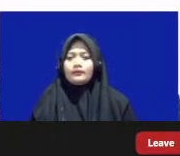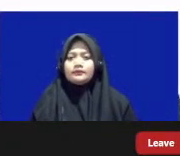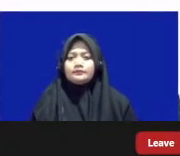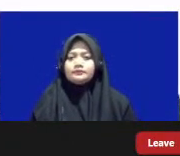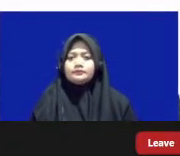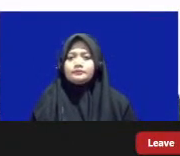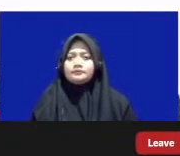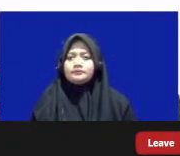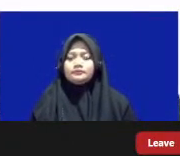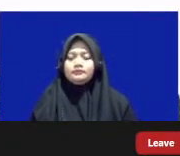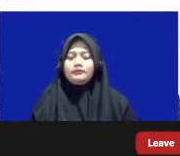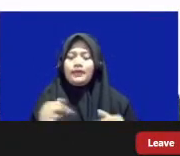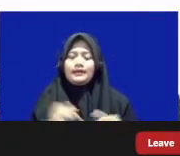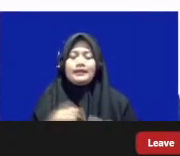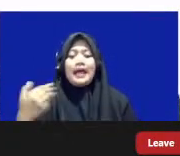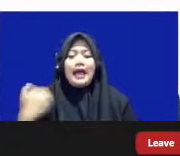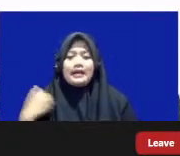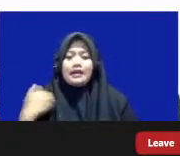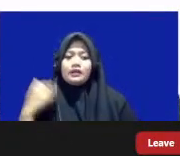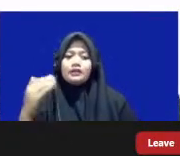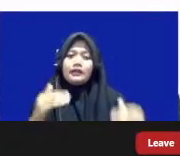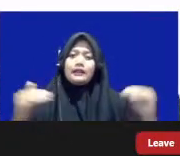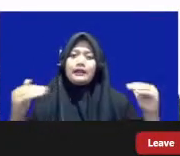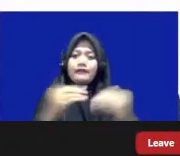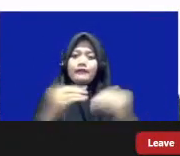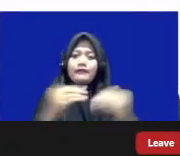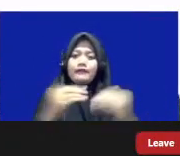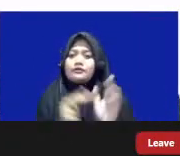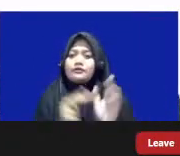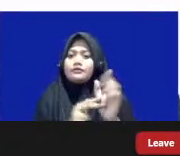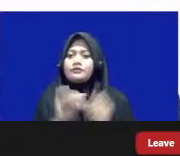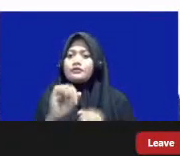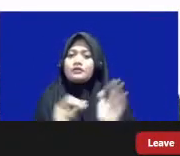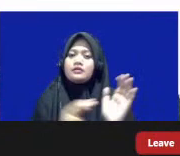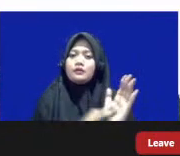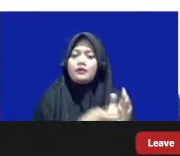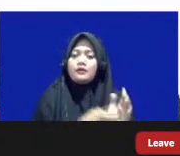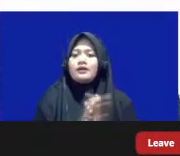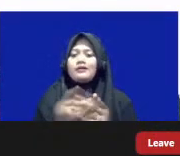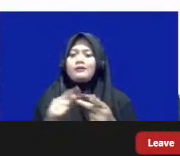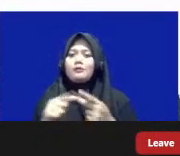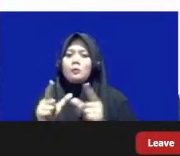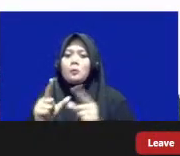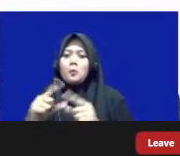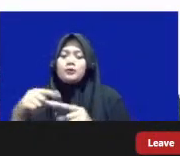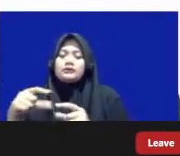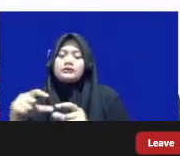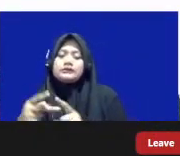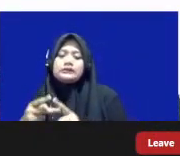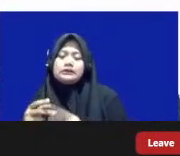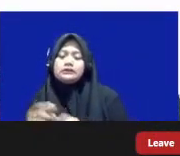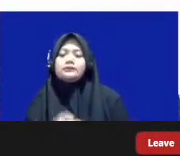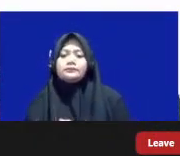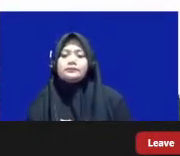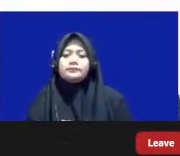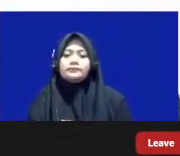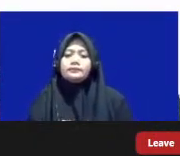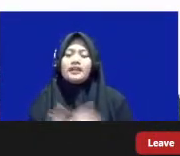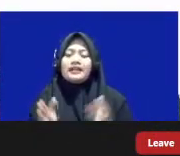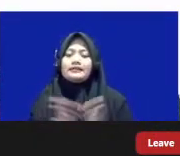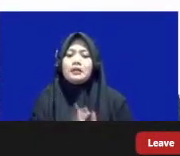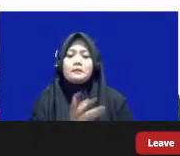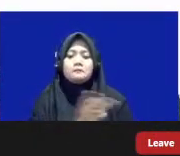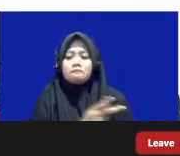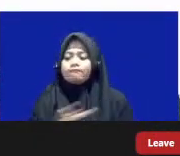government has union disaster management committee, and they play extremely important role